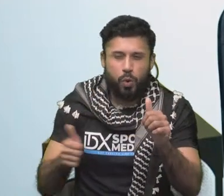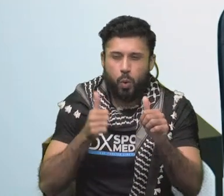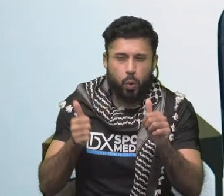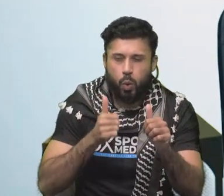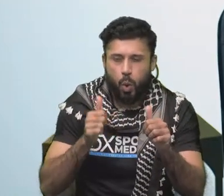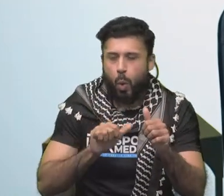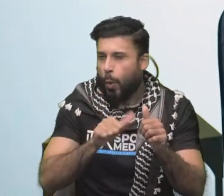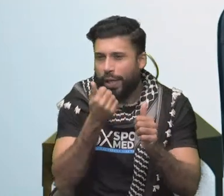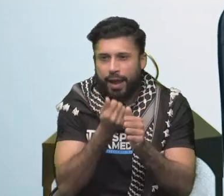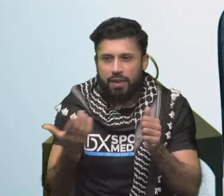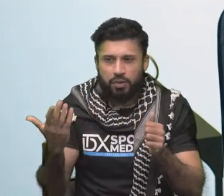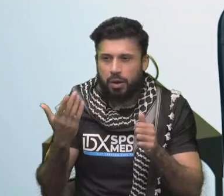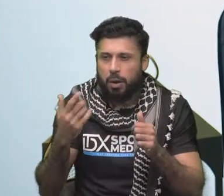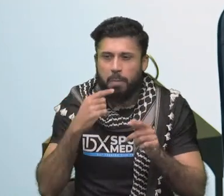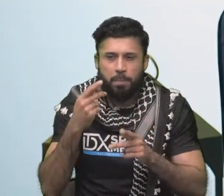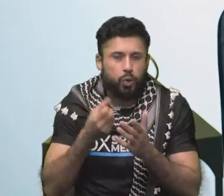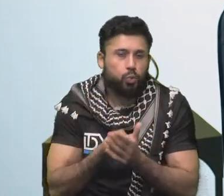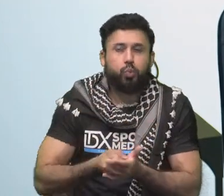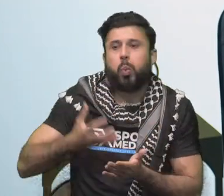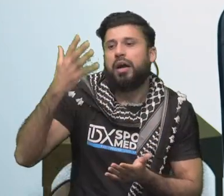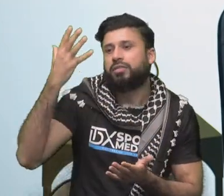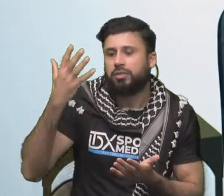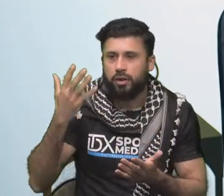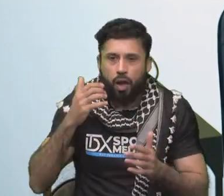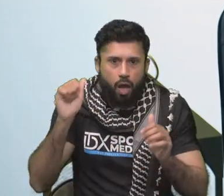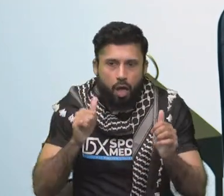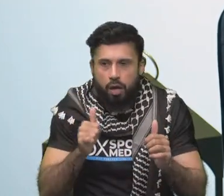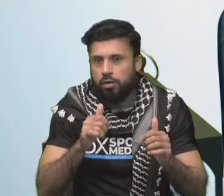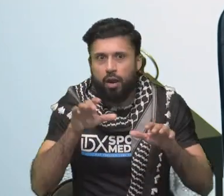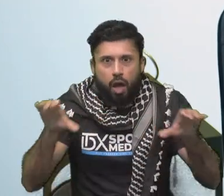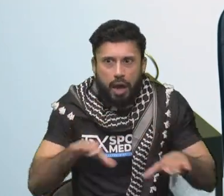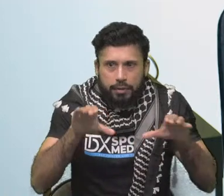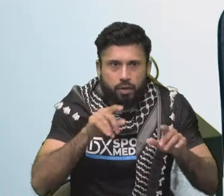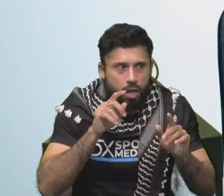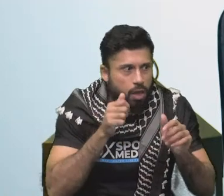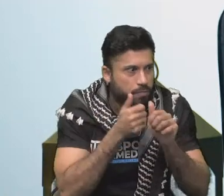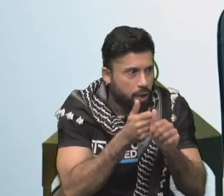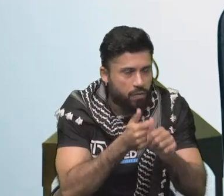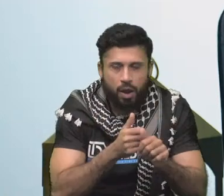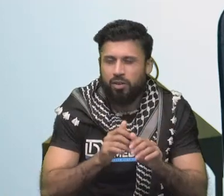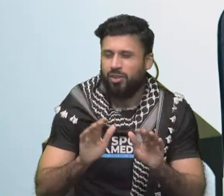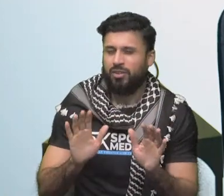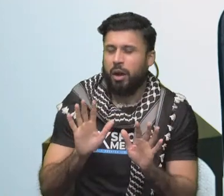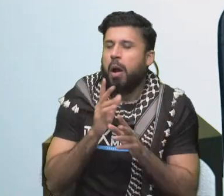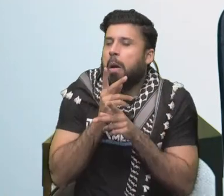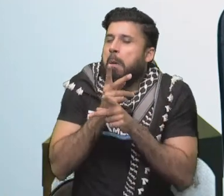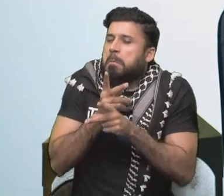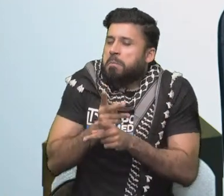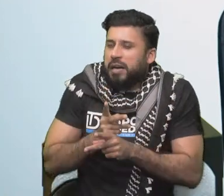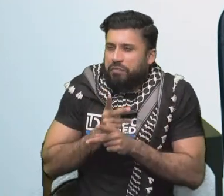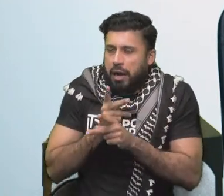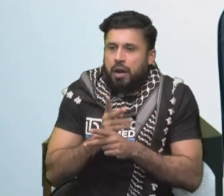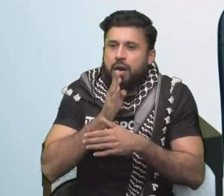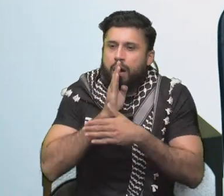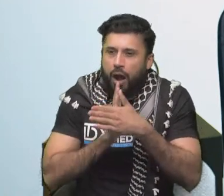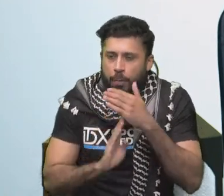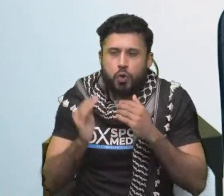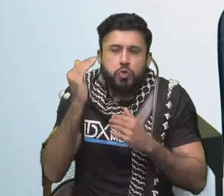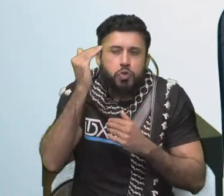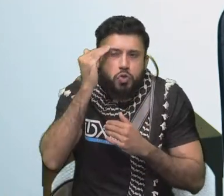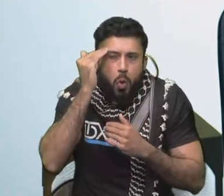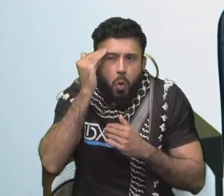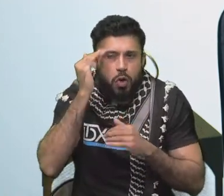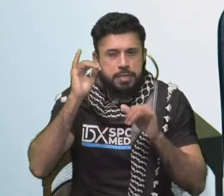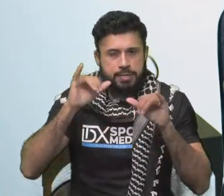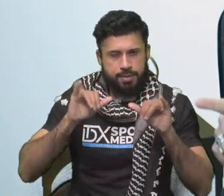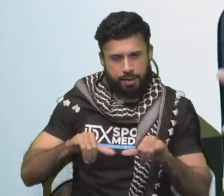you're good, just keep following me. Mm. You're good, just keep following me. That's a very dangerous thought.